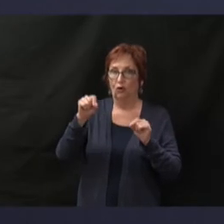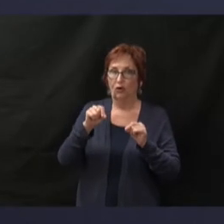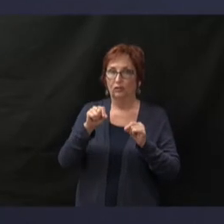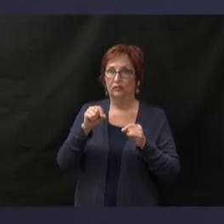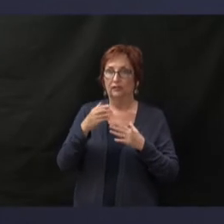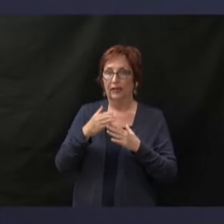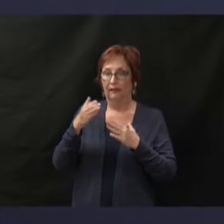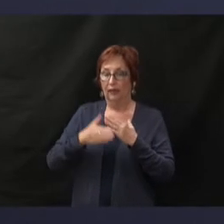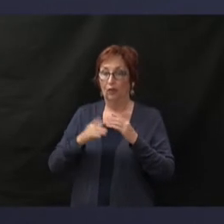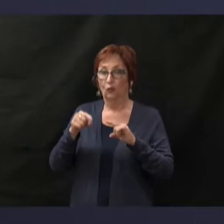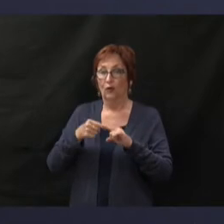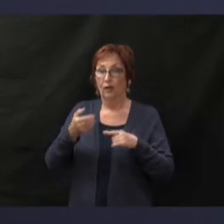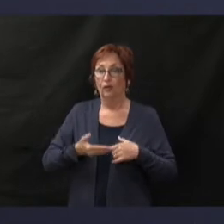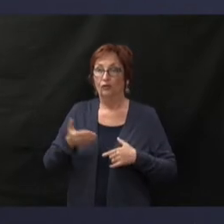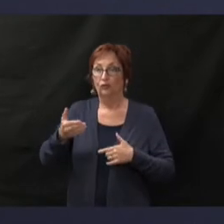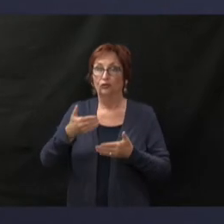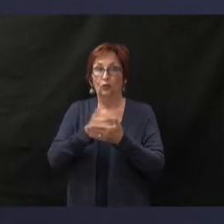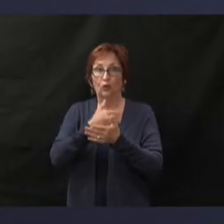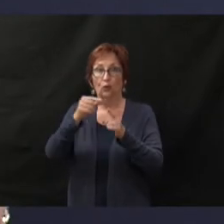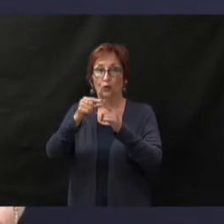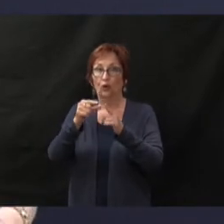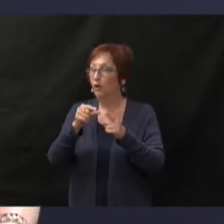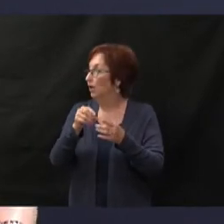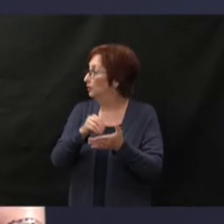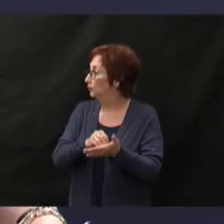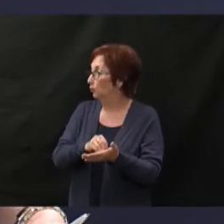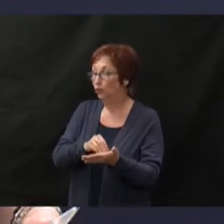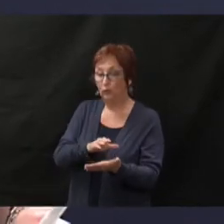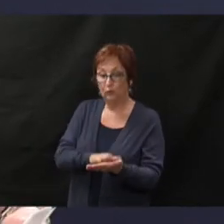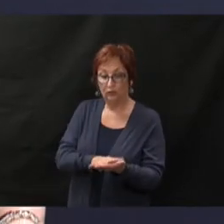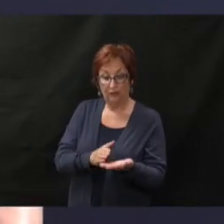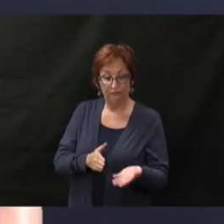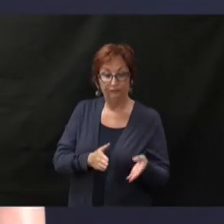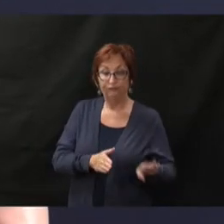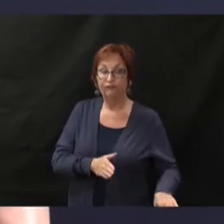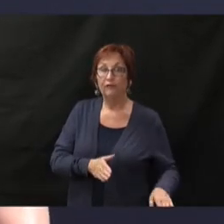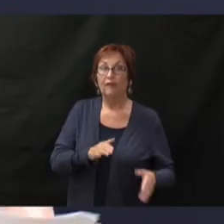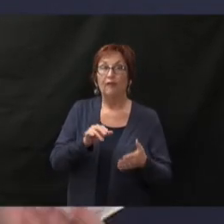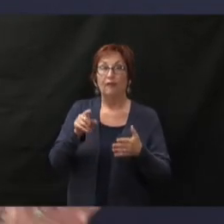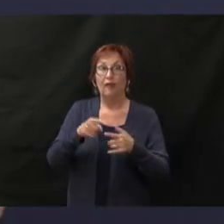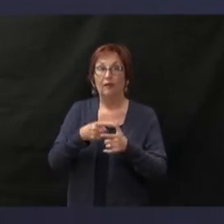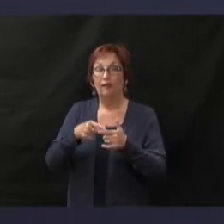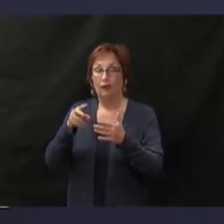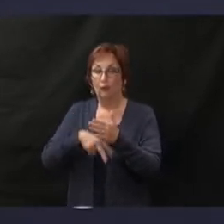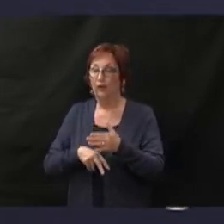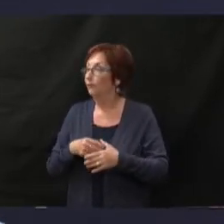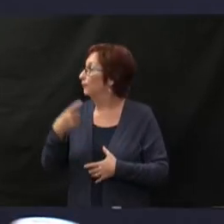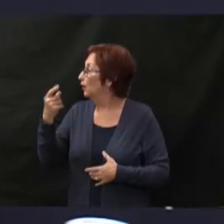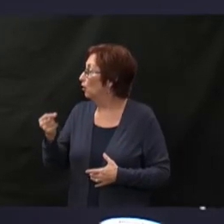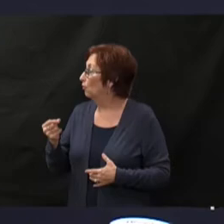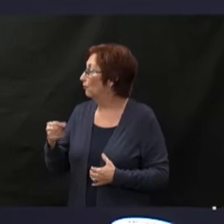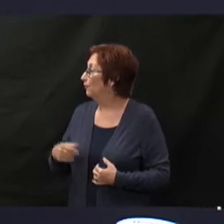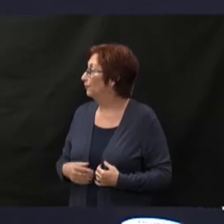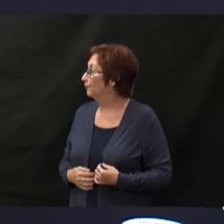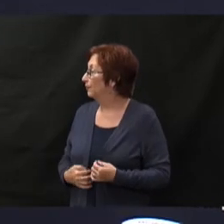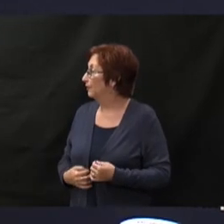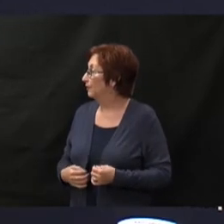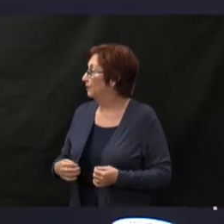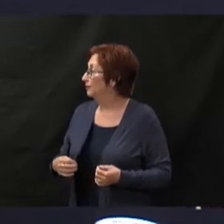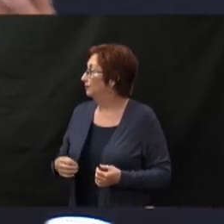introduced the new word, I just put these words down and they read them. Let's go. Whoops, let's go, Christy. Let's